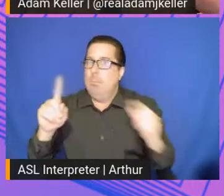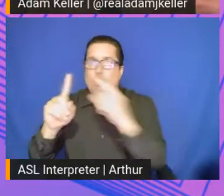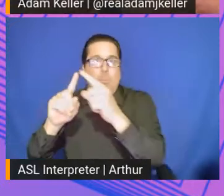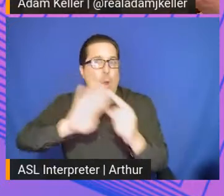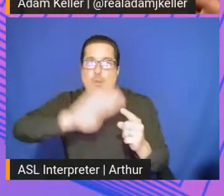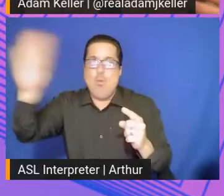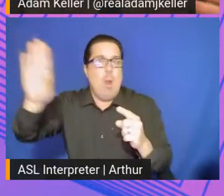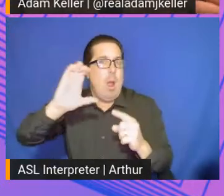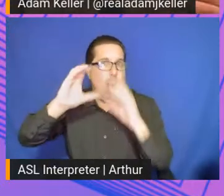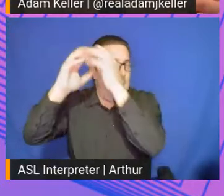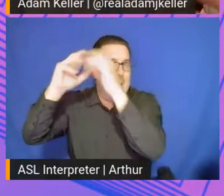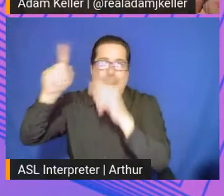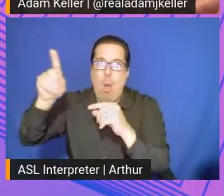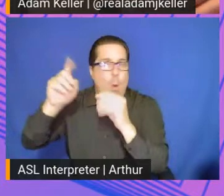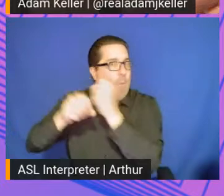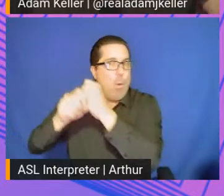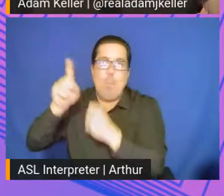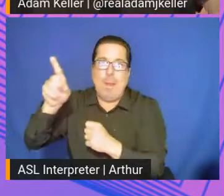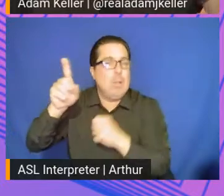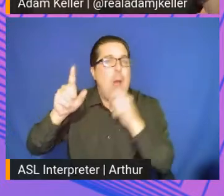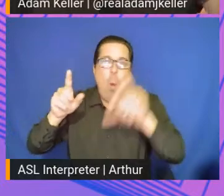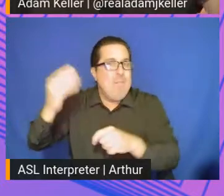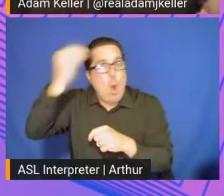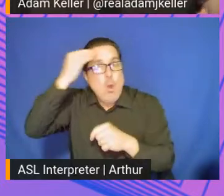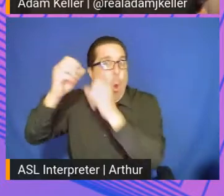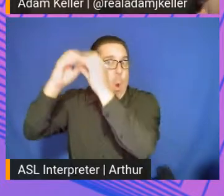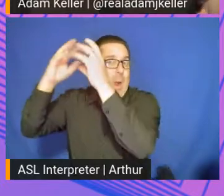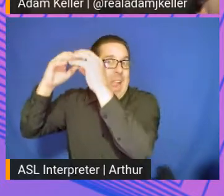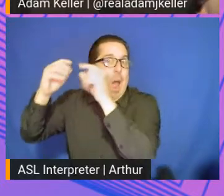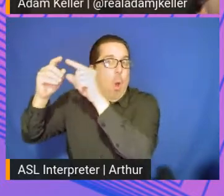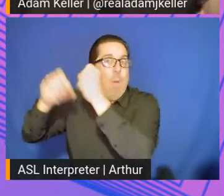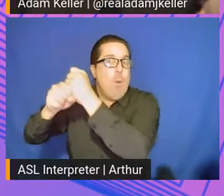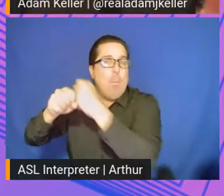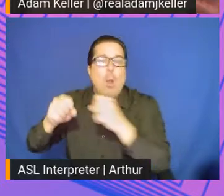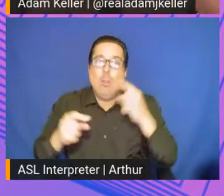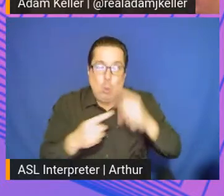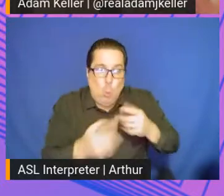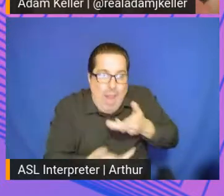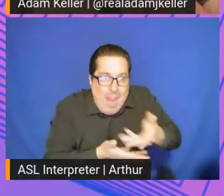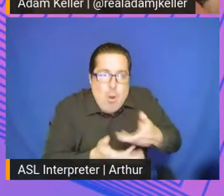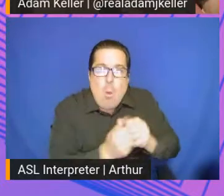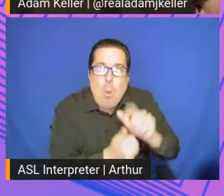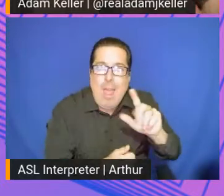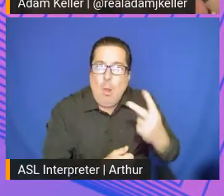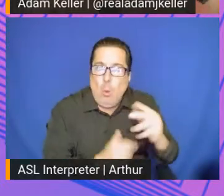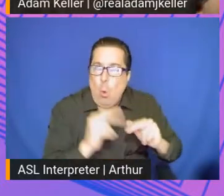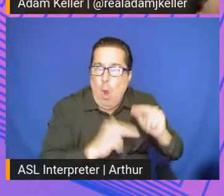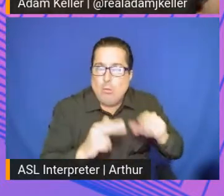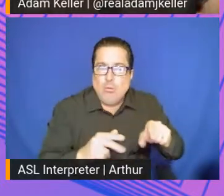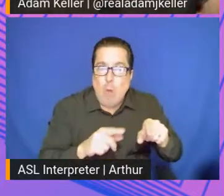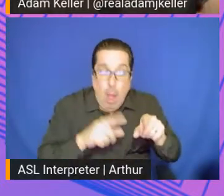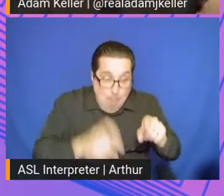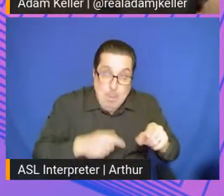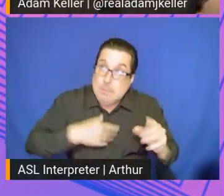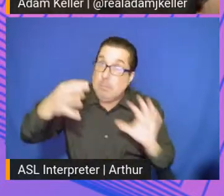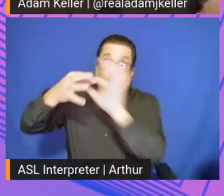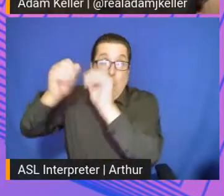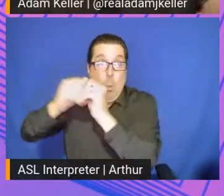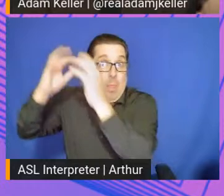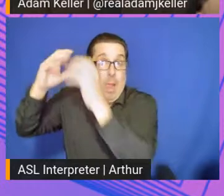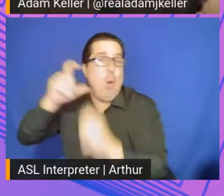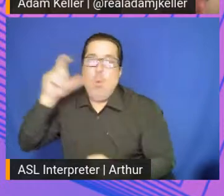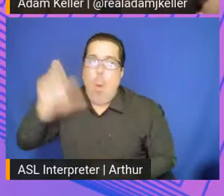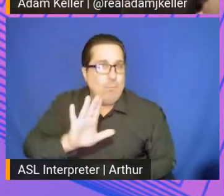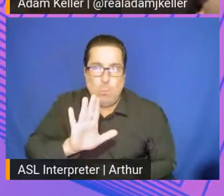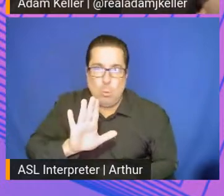know CloudFormation to interact with an L2 construct. But essentially, let's think about